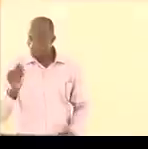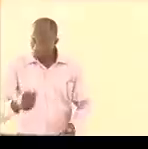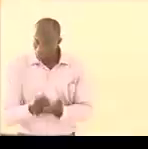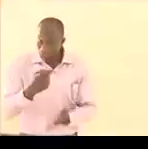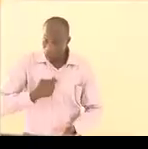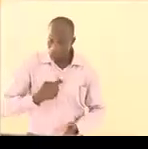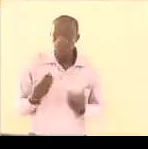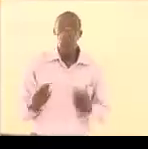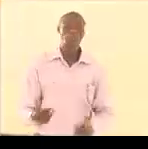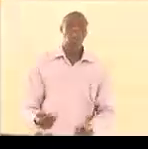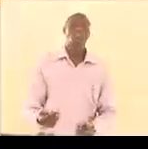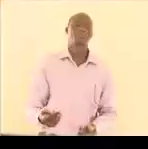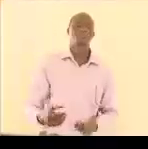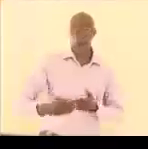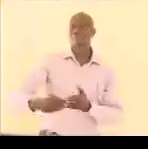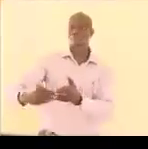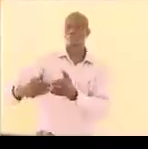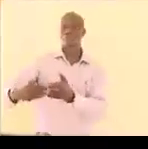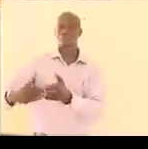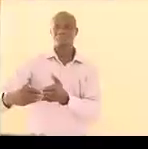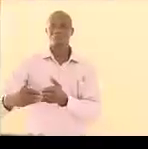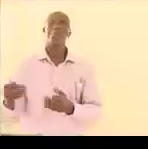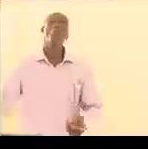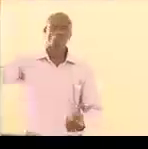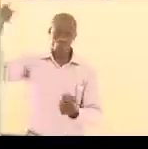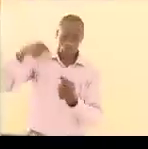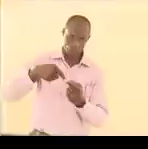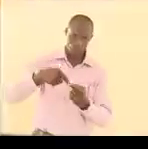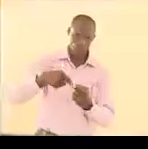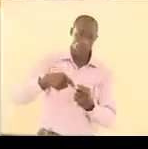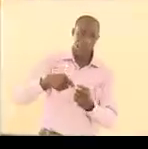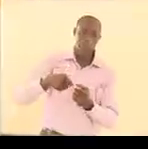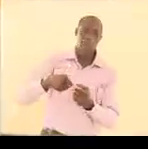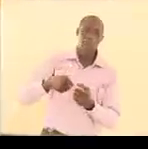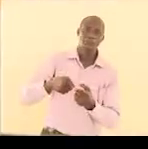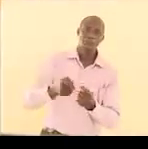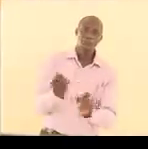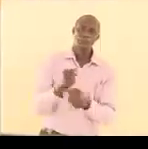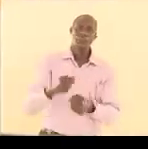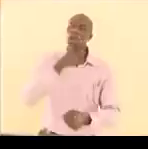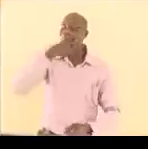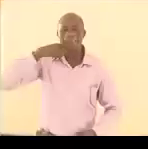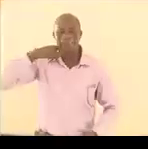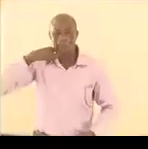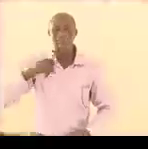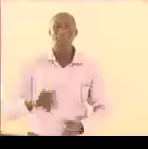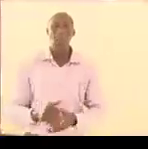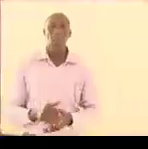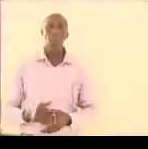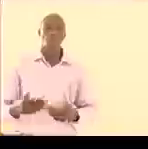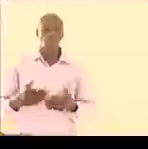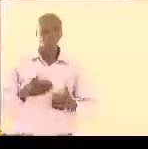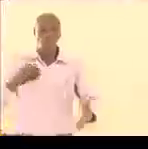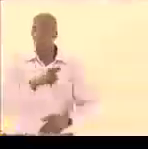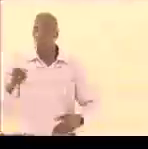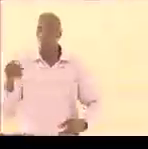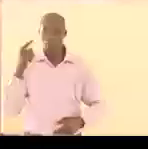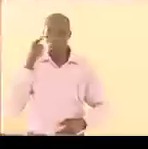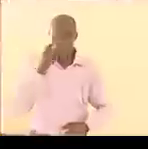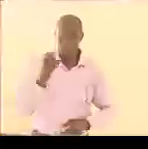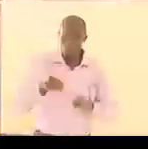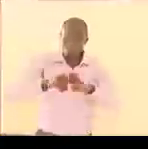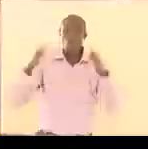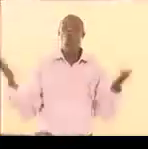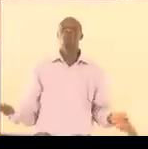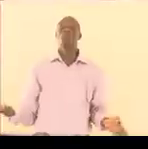You can help me. And immediately he leads him. Until he wipes everything you own before your eye